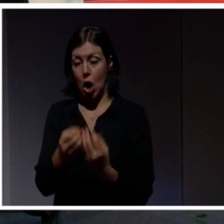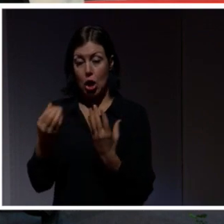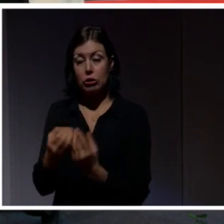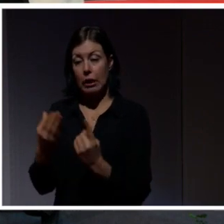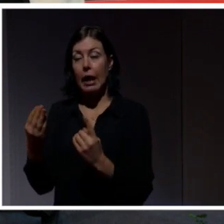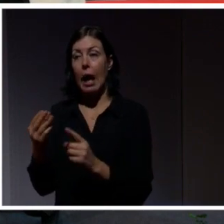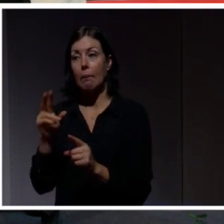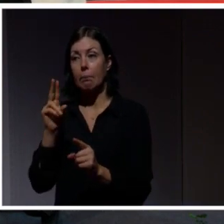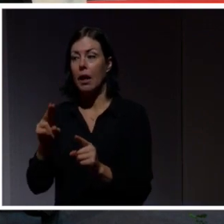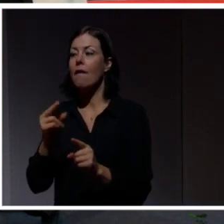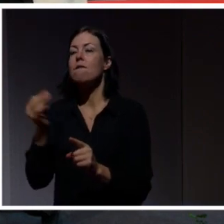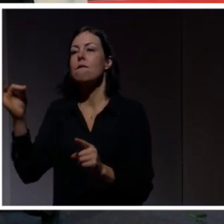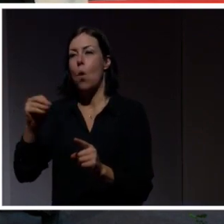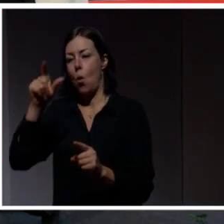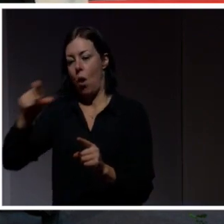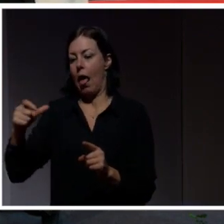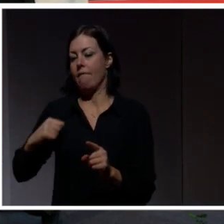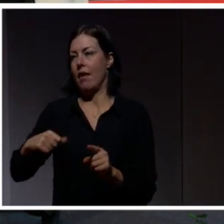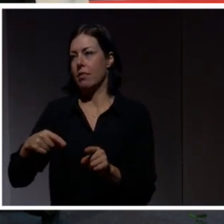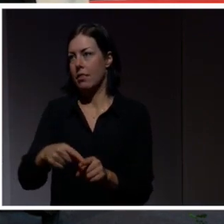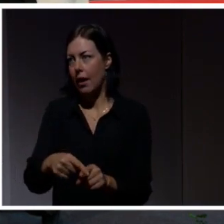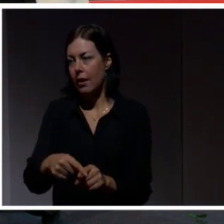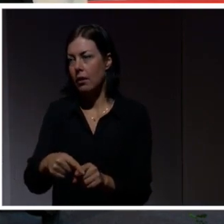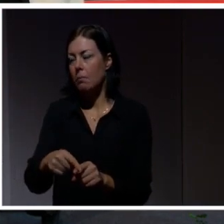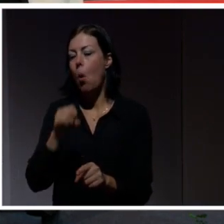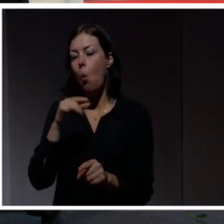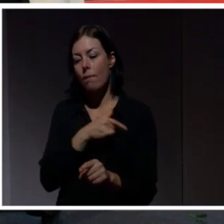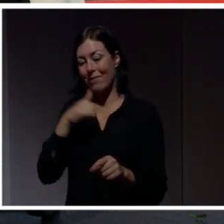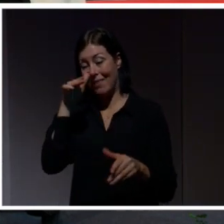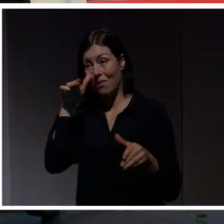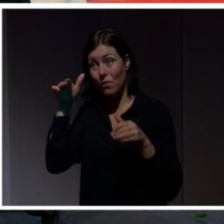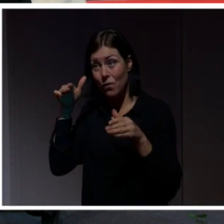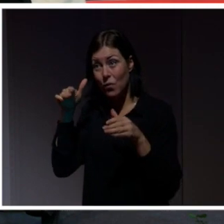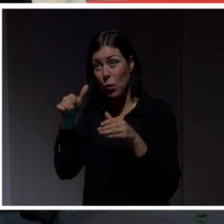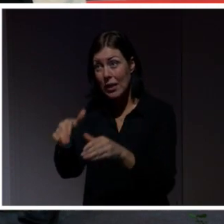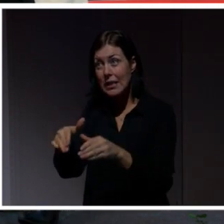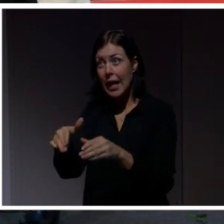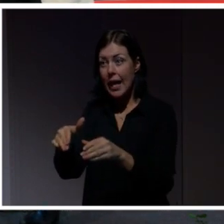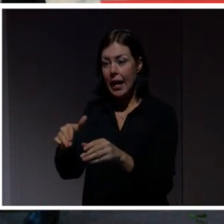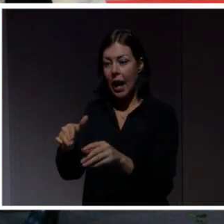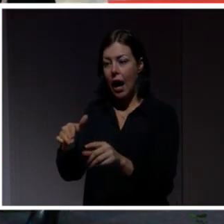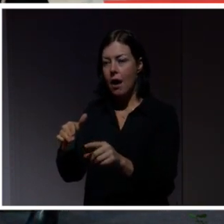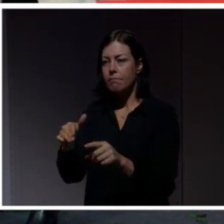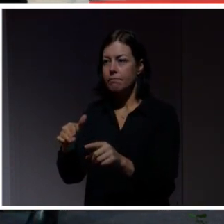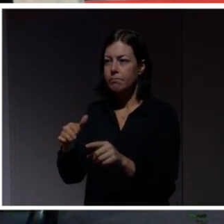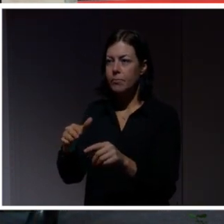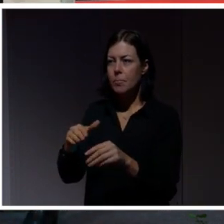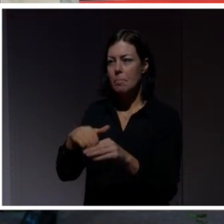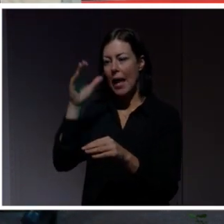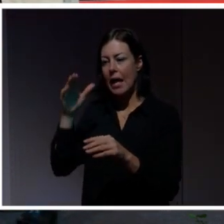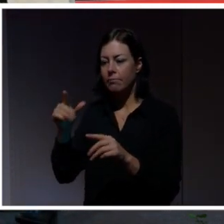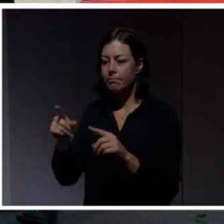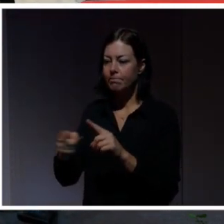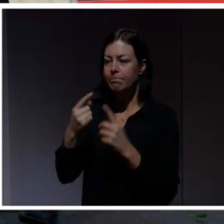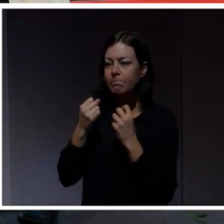very few. And if we really sort of focus on having initiatives that are more needs-driven,